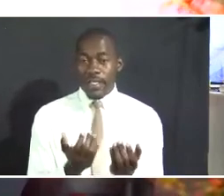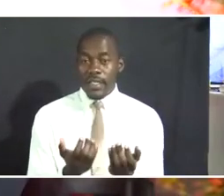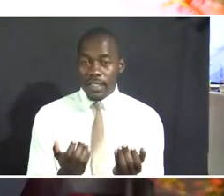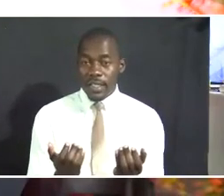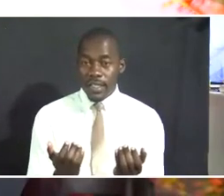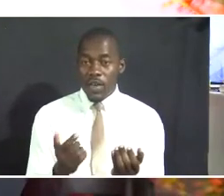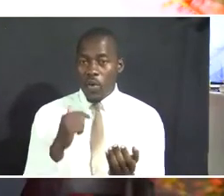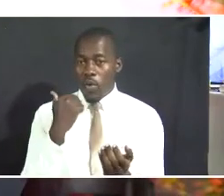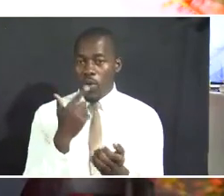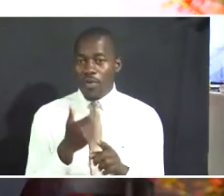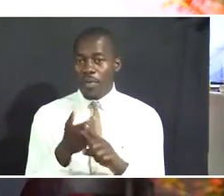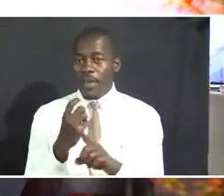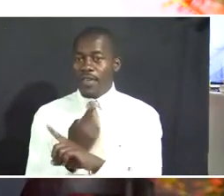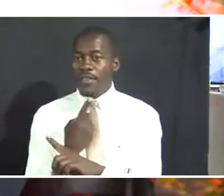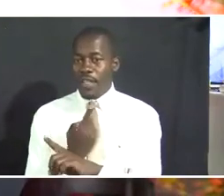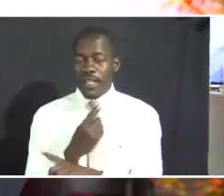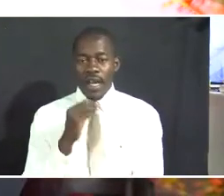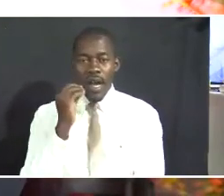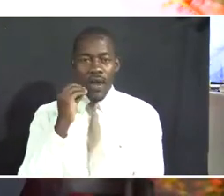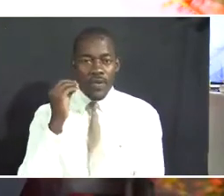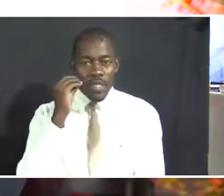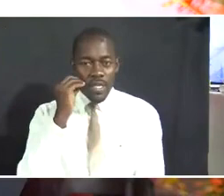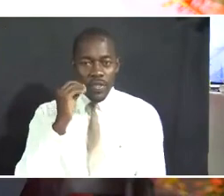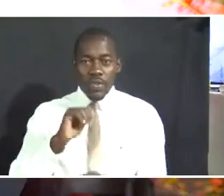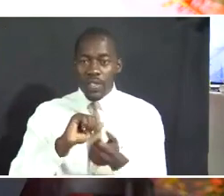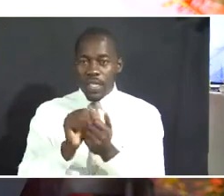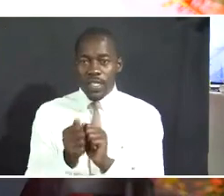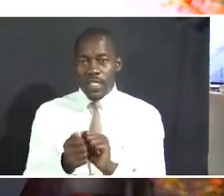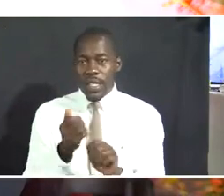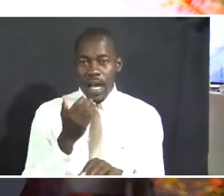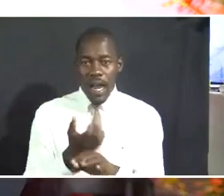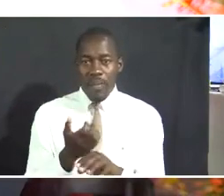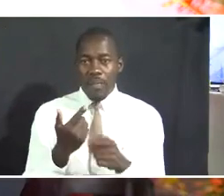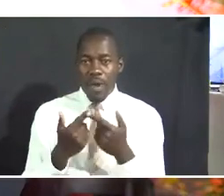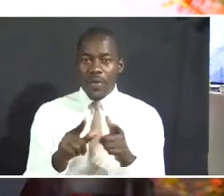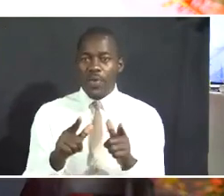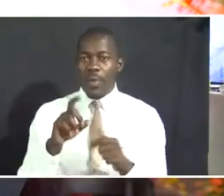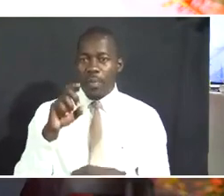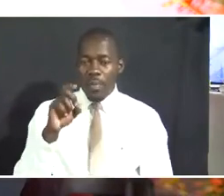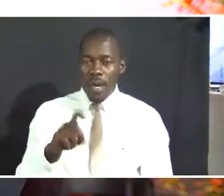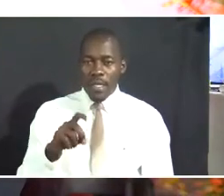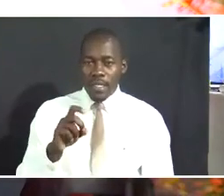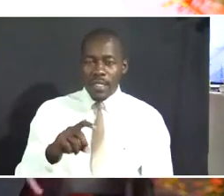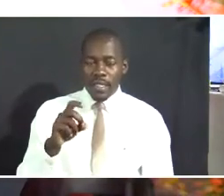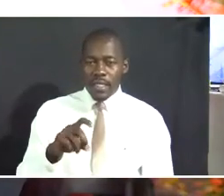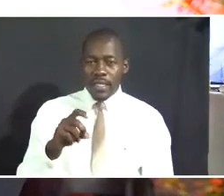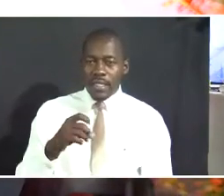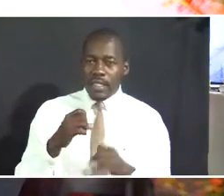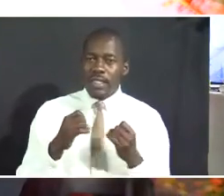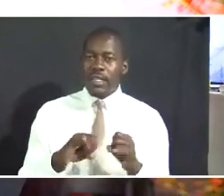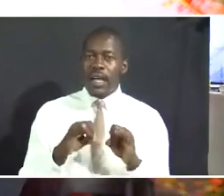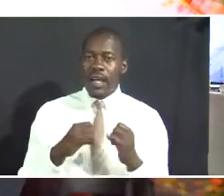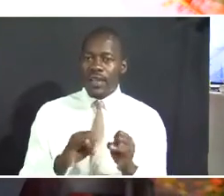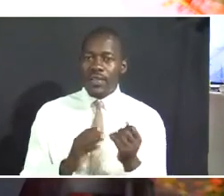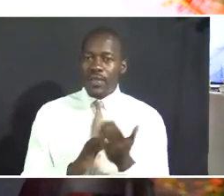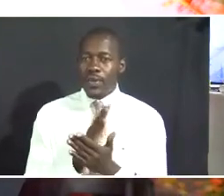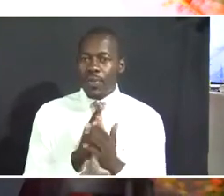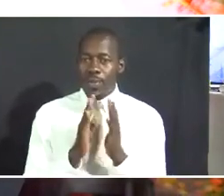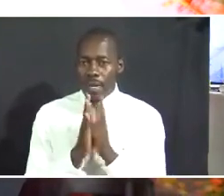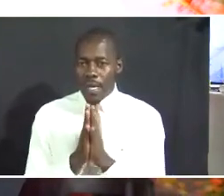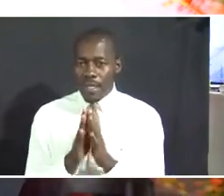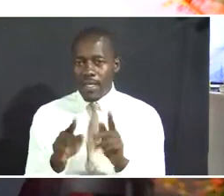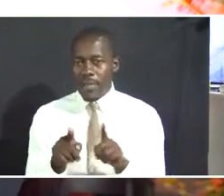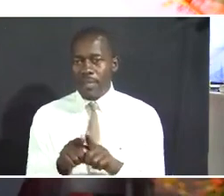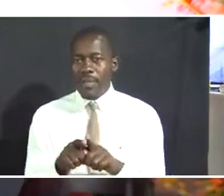different backgrounds to change. But an effort has been made through prayers and an effort to ensure these children have been brought up in the right